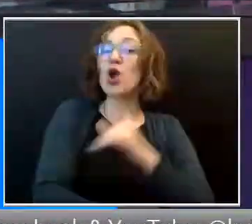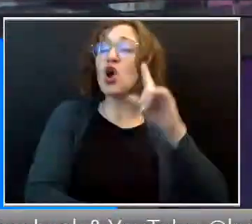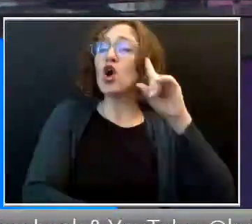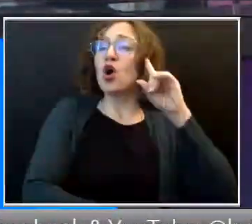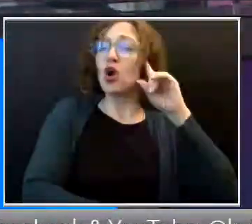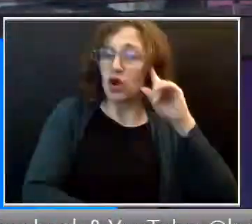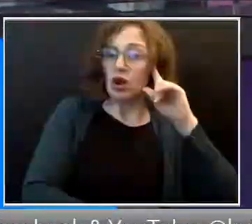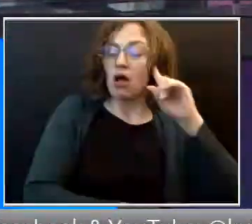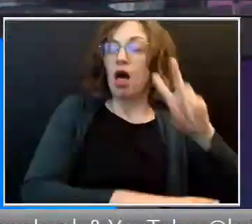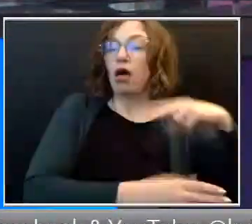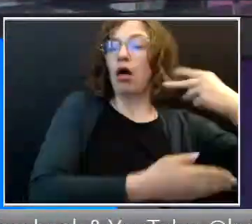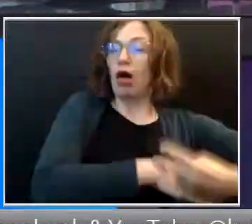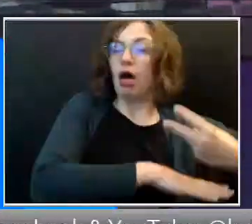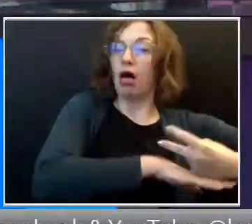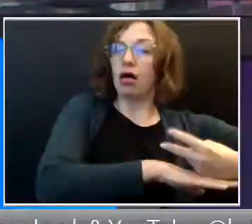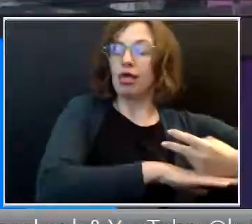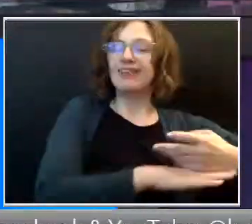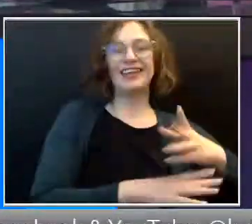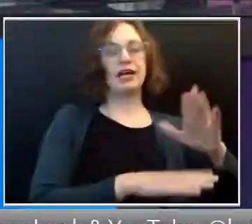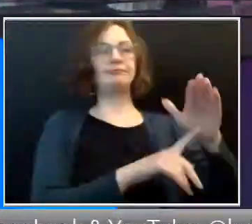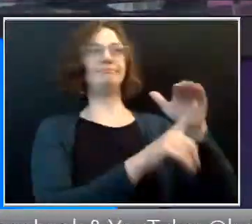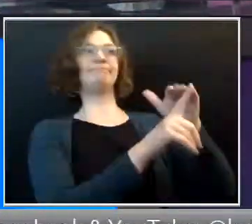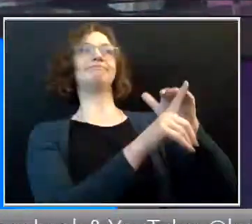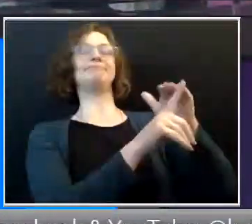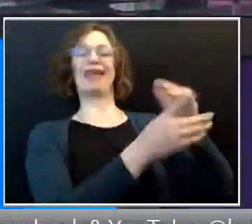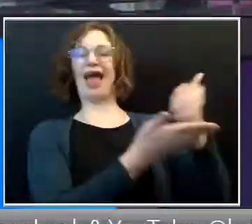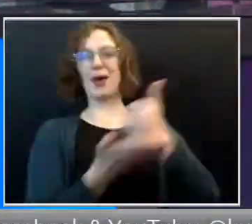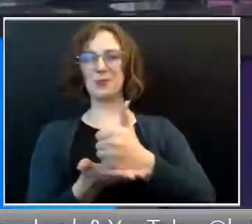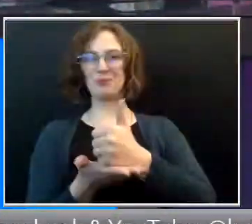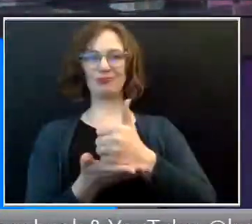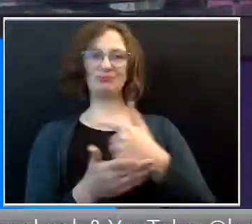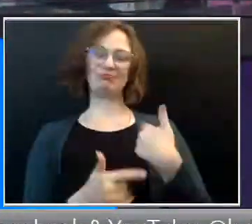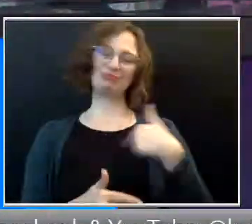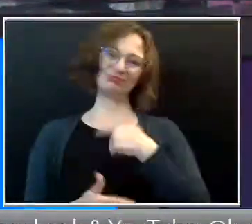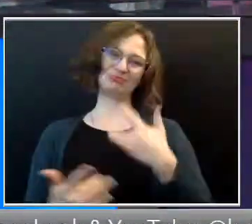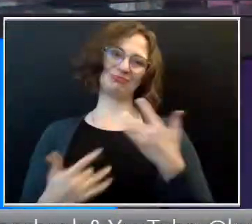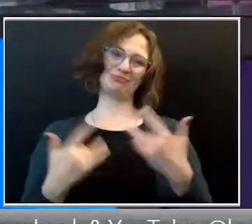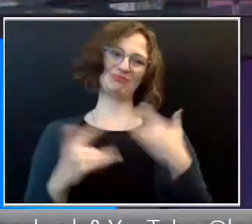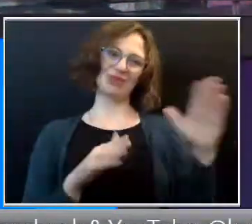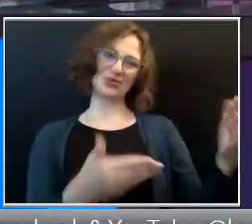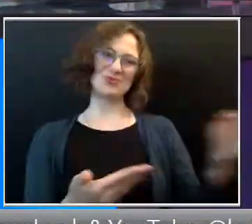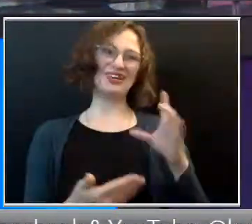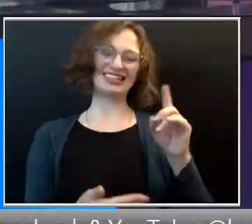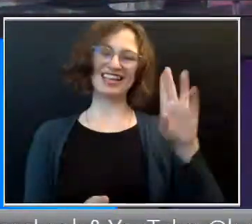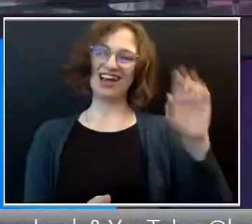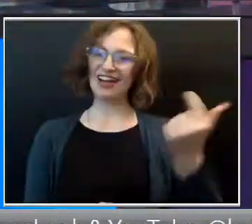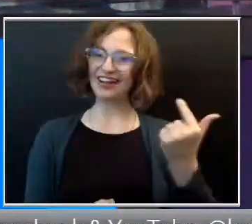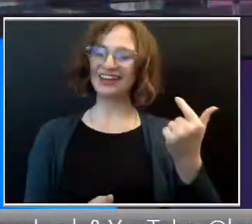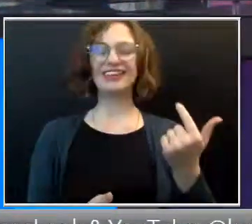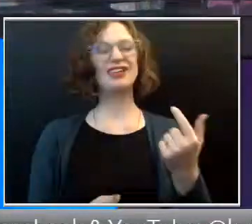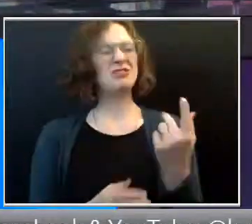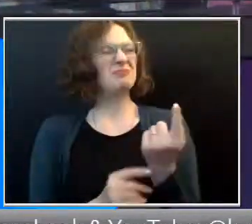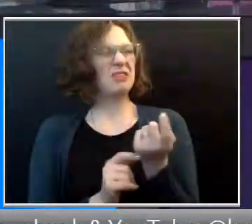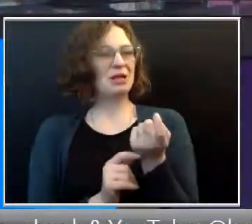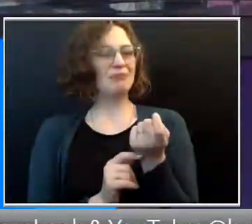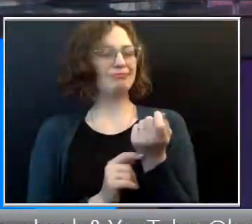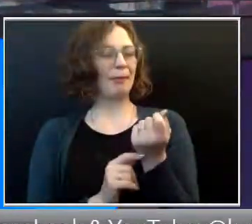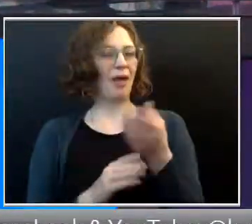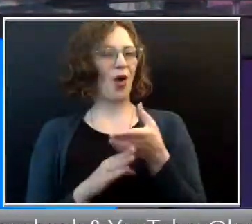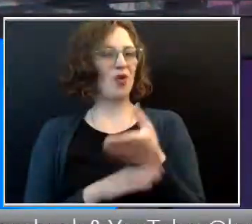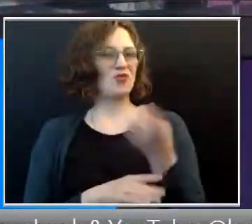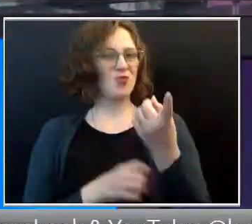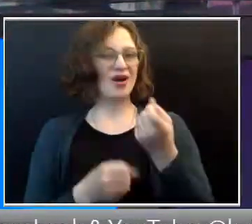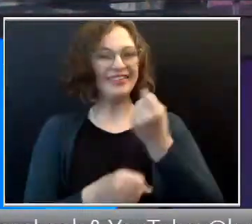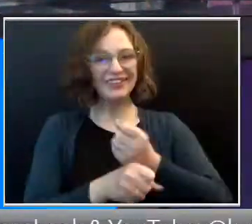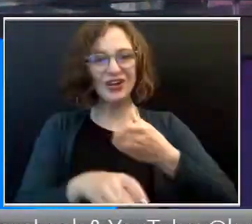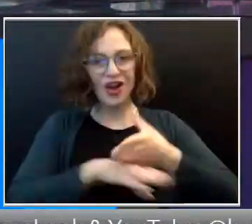We are so pleased to welcome Doug Lewis to today's program just a little more than a year after that frightening stroke that you had. We're also